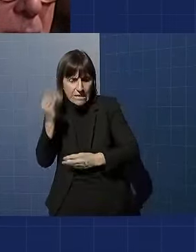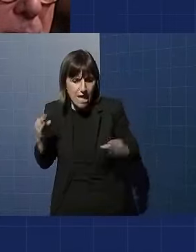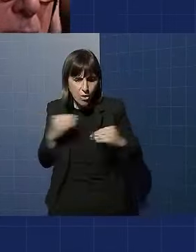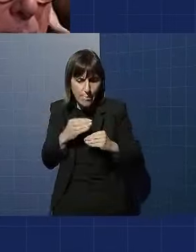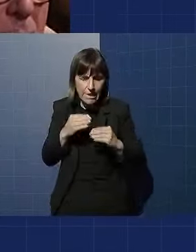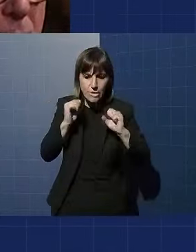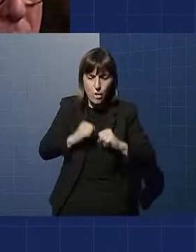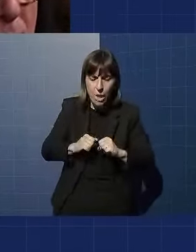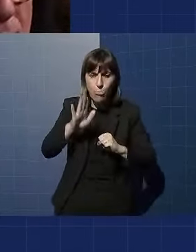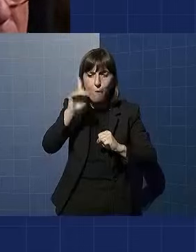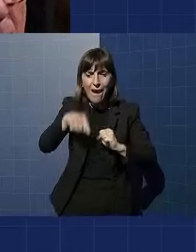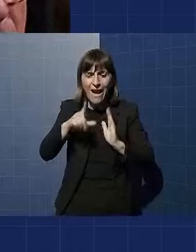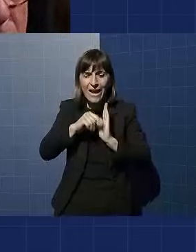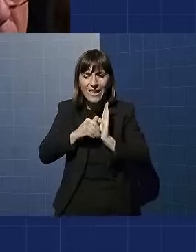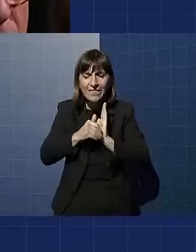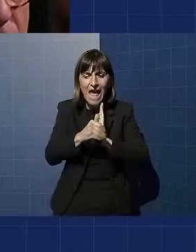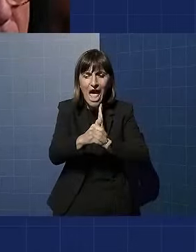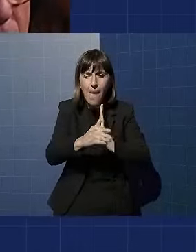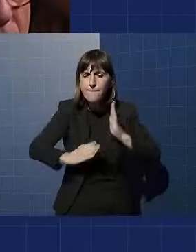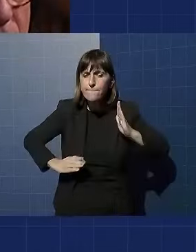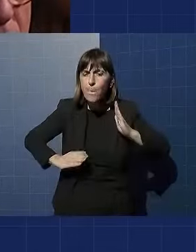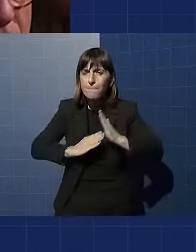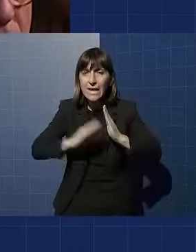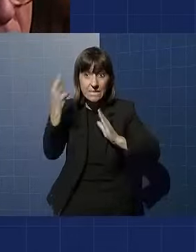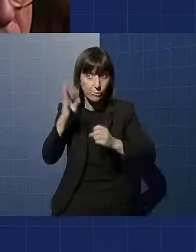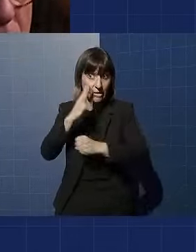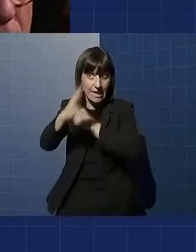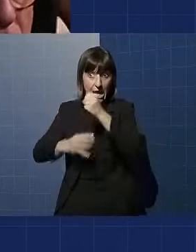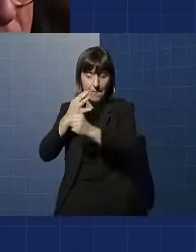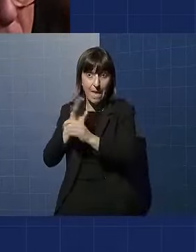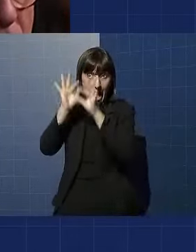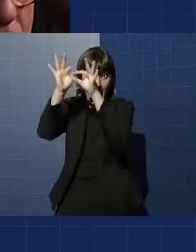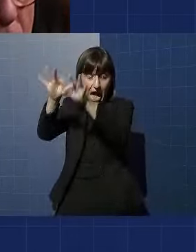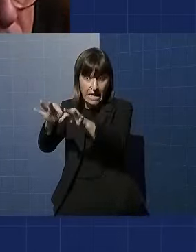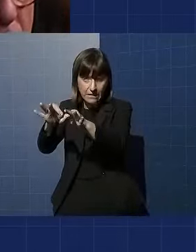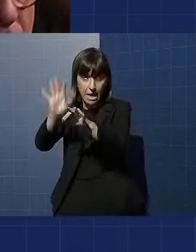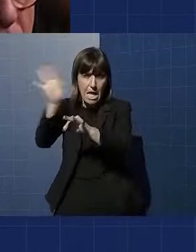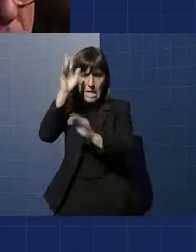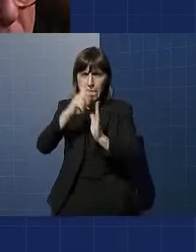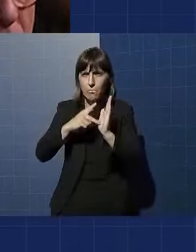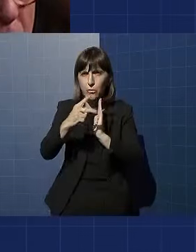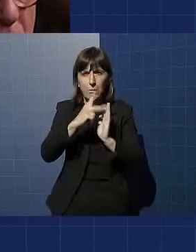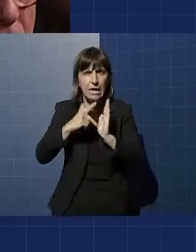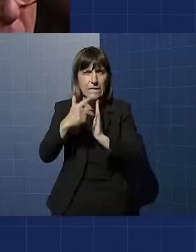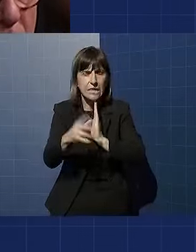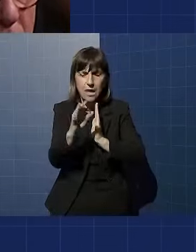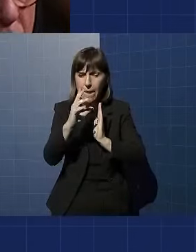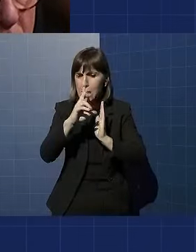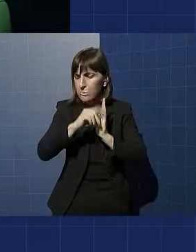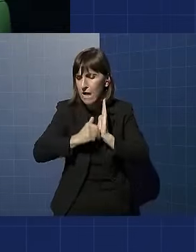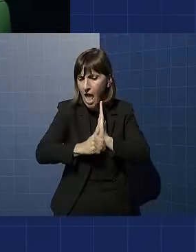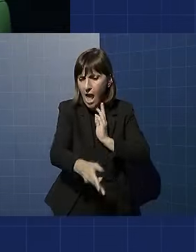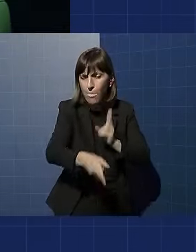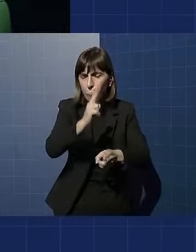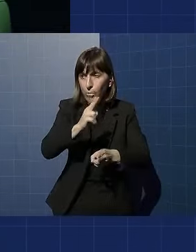questa ibernazione andando ad esempio su Marte, cioè 2 mesi, 3 mesi o tempi più lunghi.